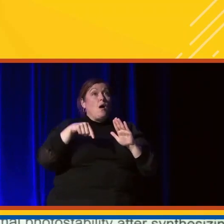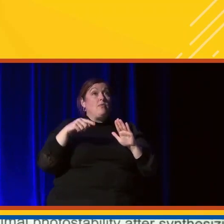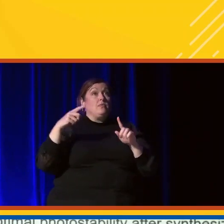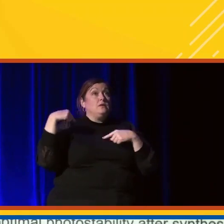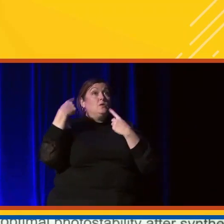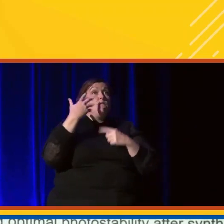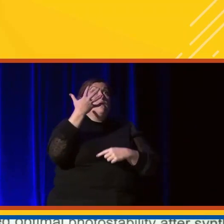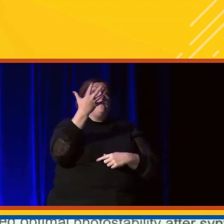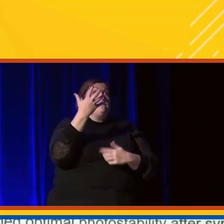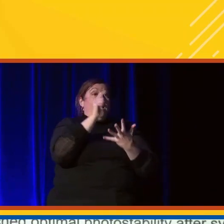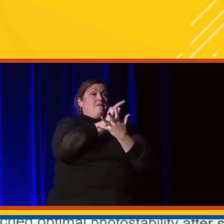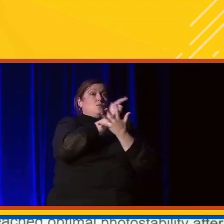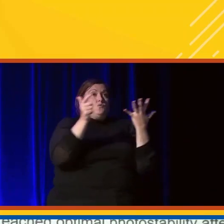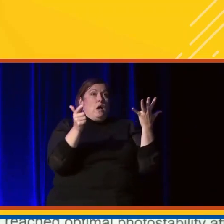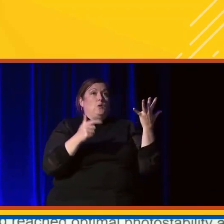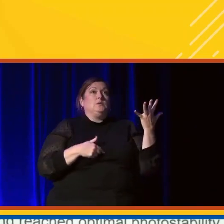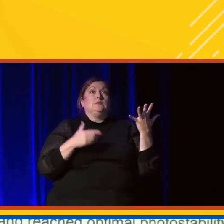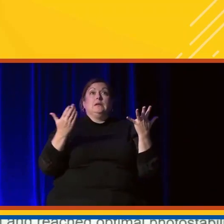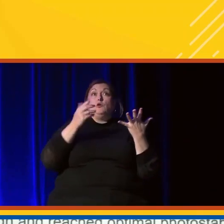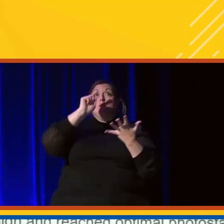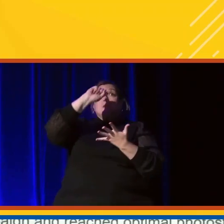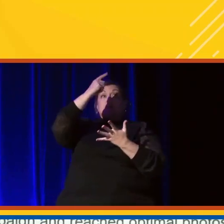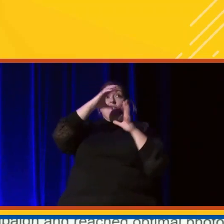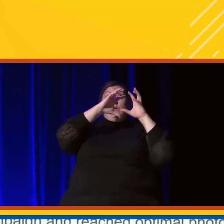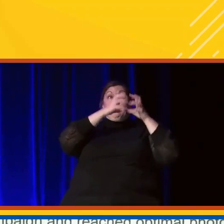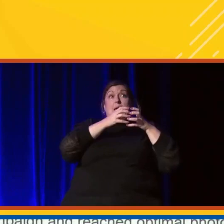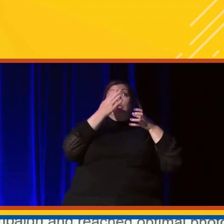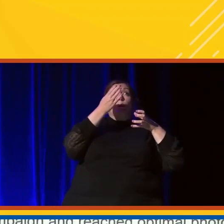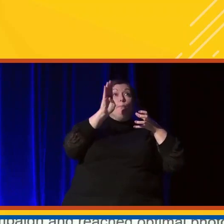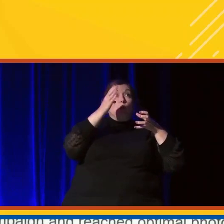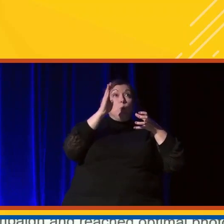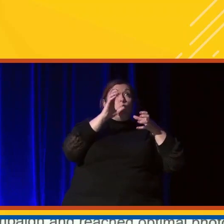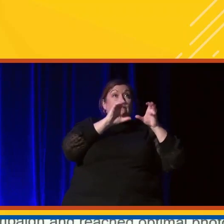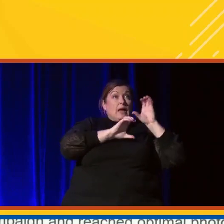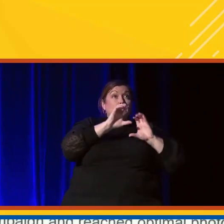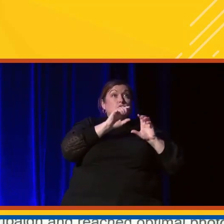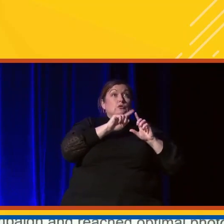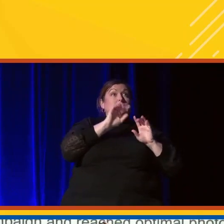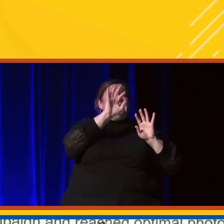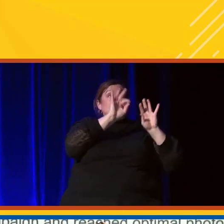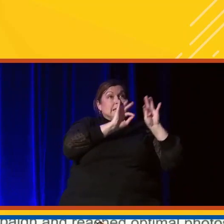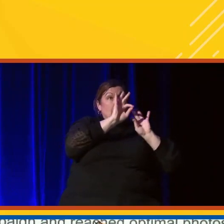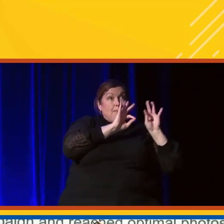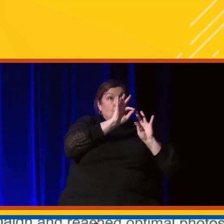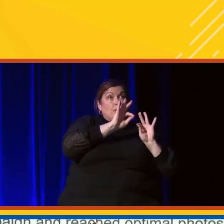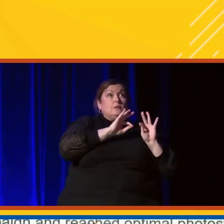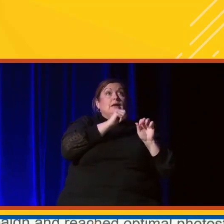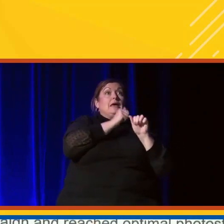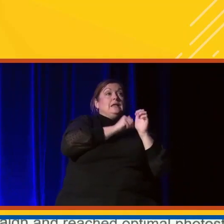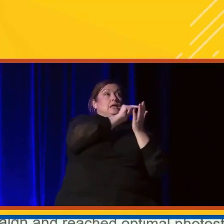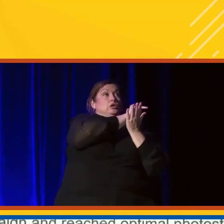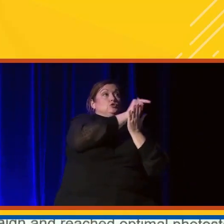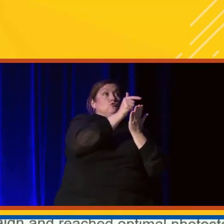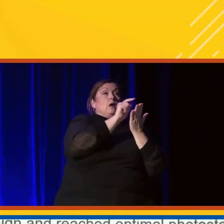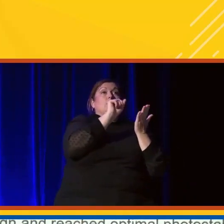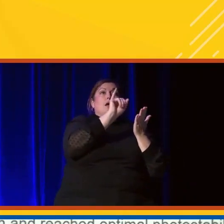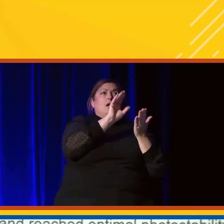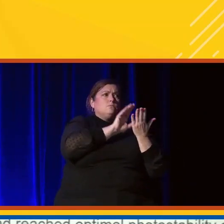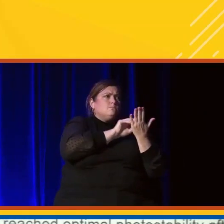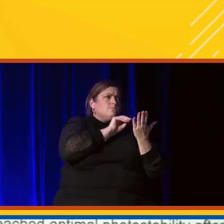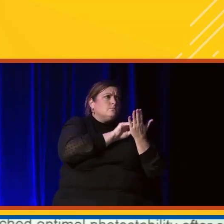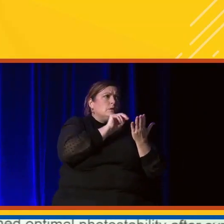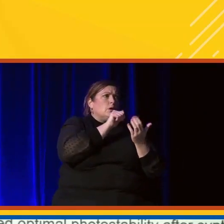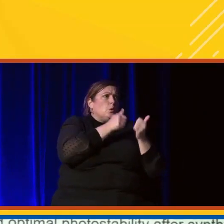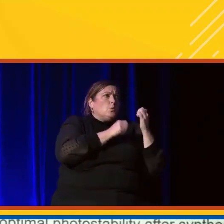5 rounds, so here is the first batch in blue of chemistries that are sampled, and then in each round, as the AI is learning